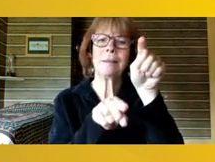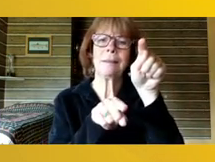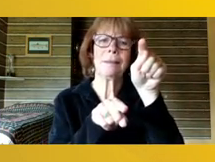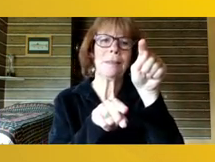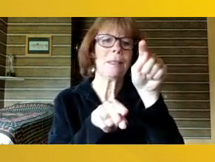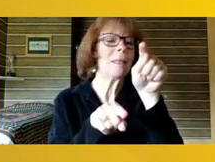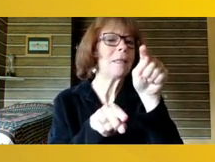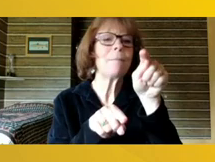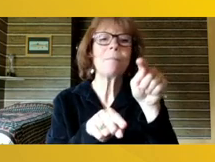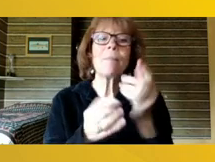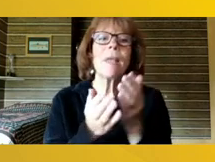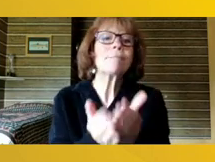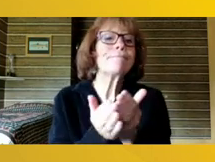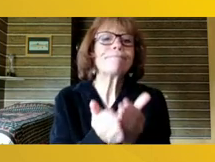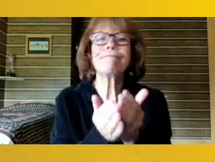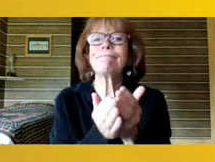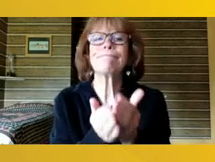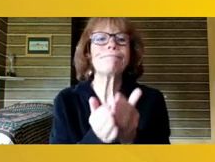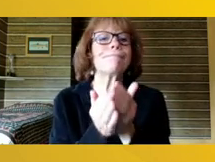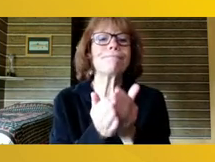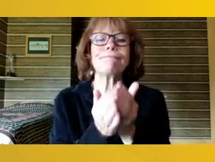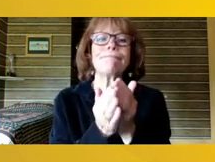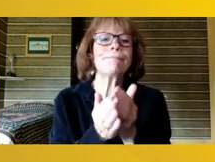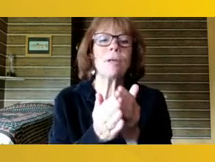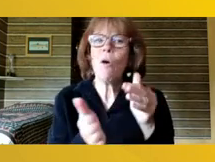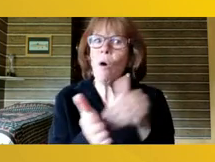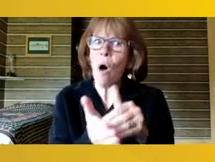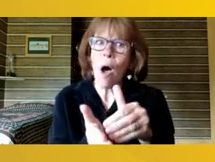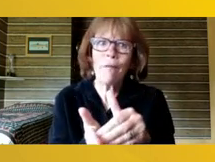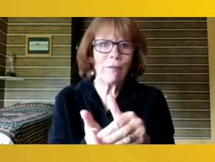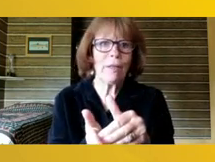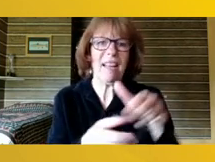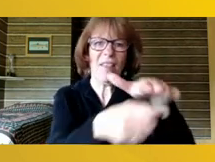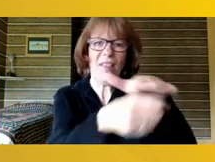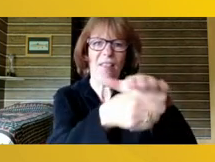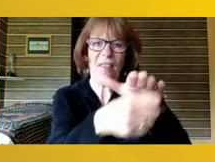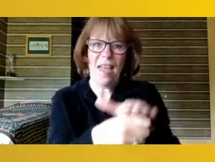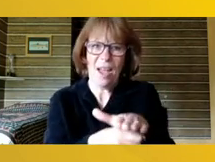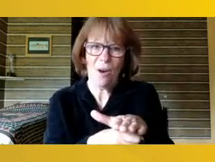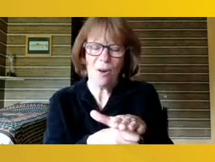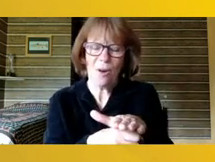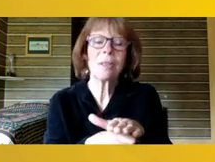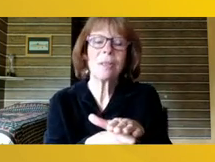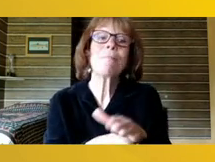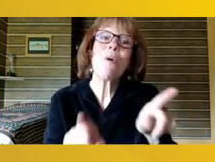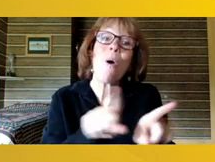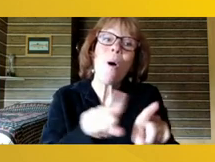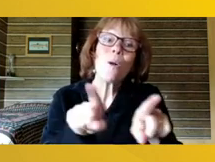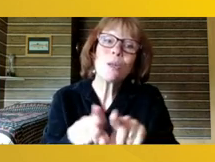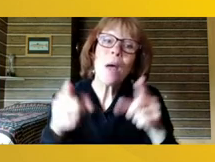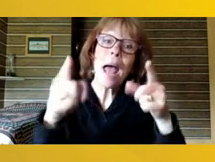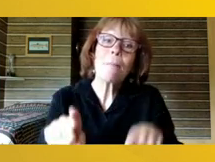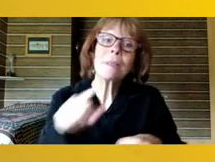vessel traffic. And these are also areas where whales move along their migration